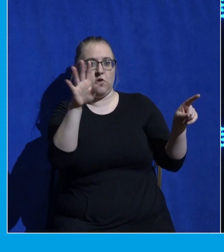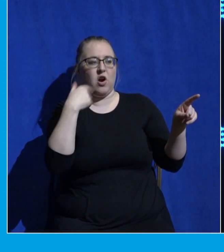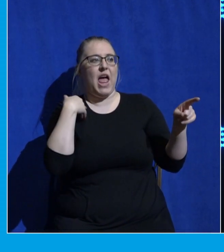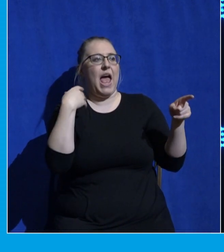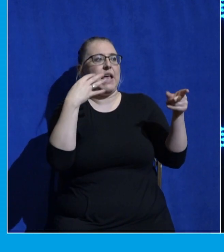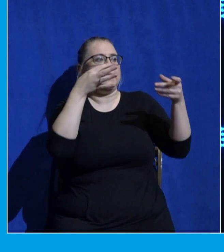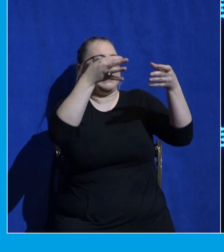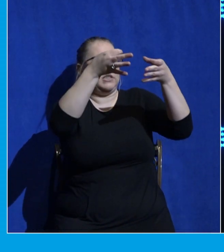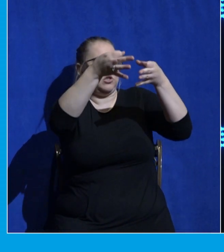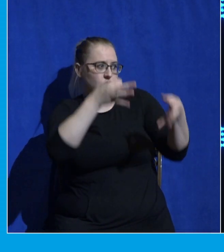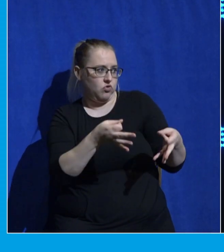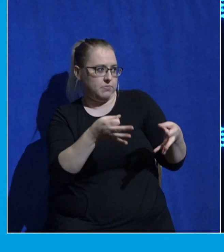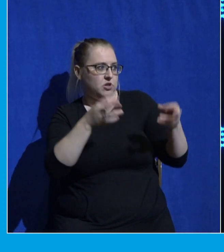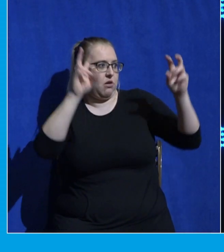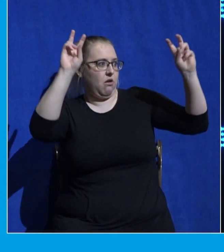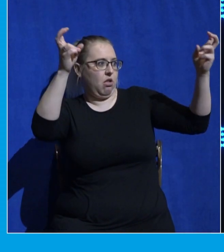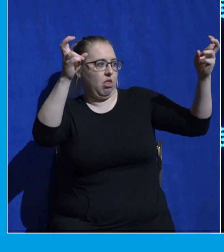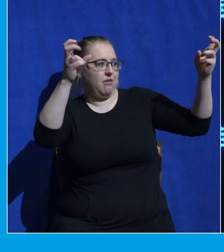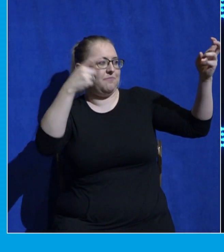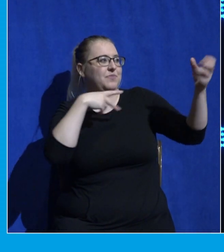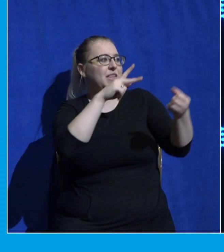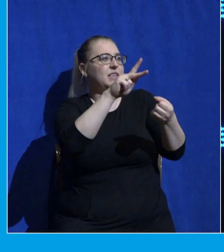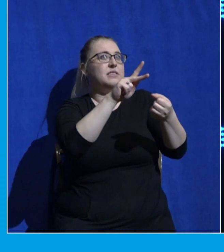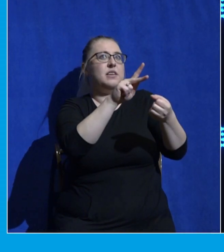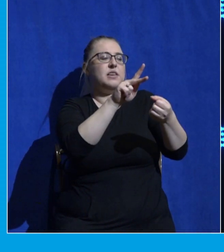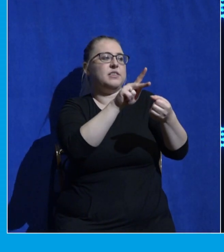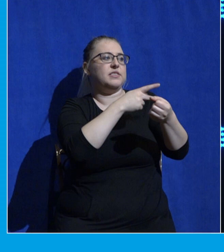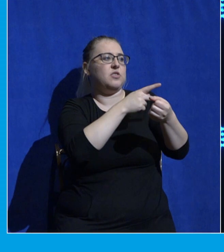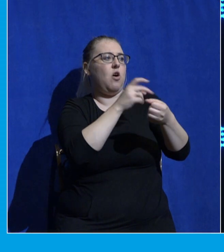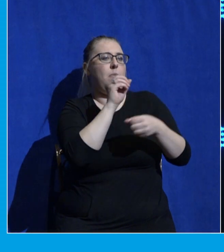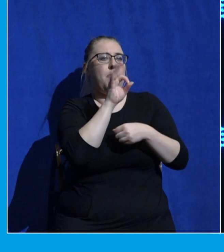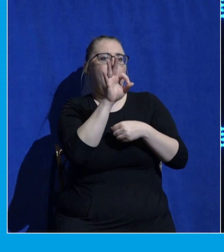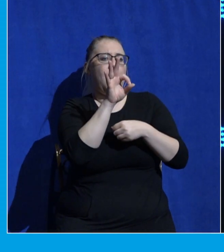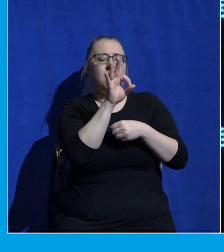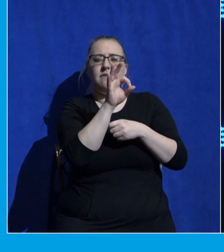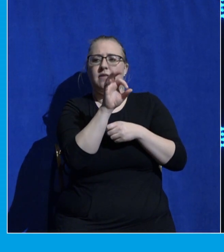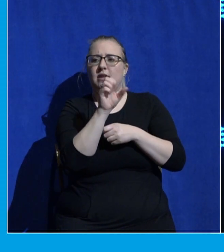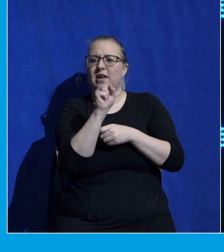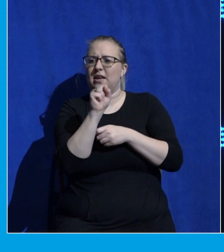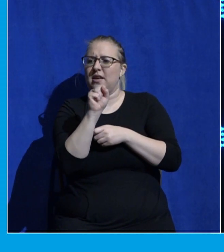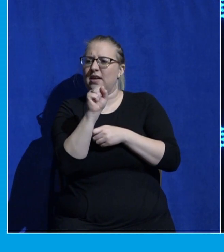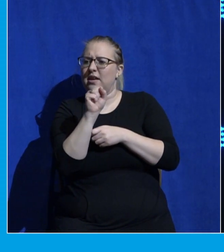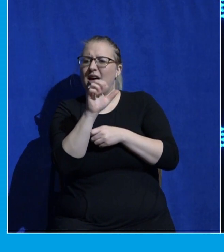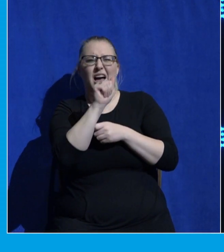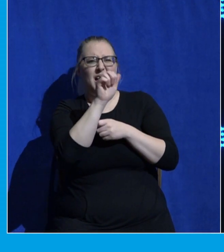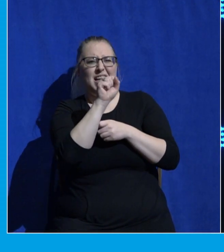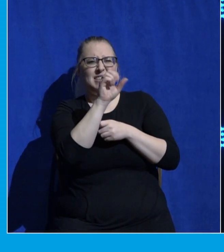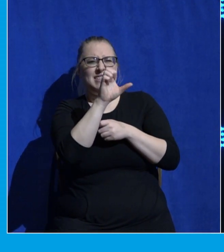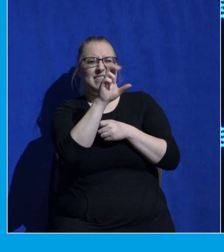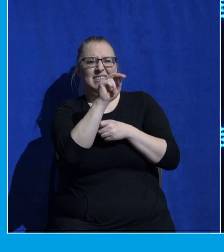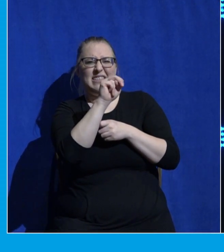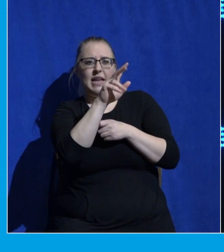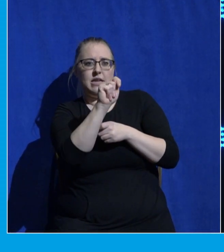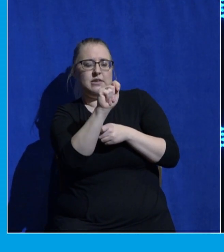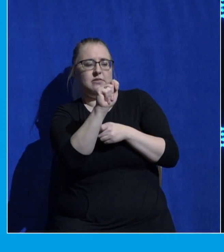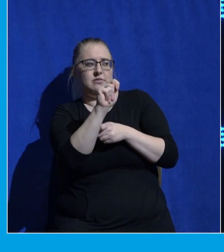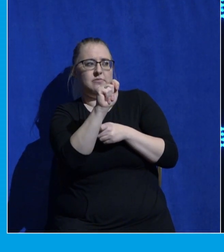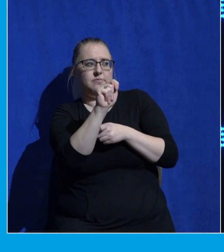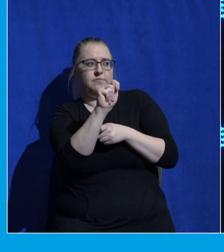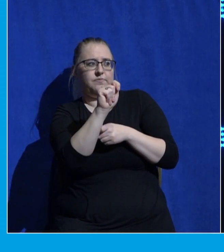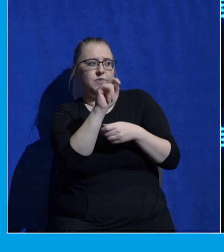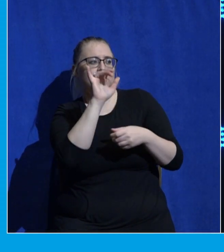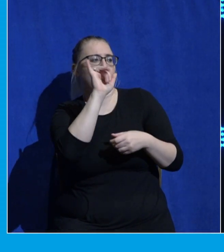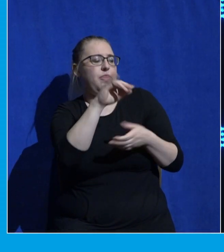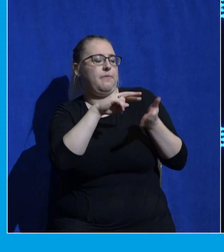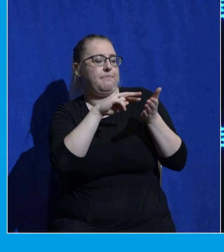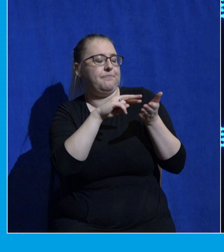description says in your Bible, a song of ascents. So to put it simply, this was the road trip playlist